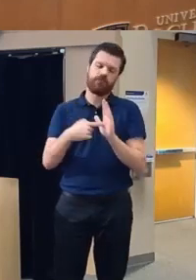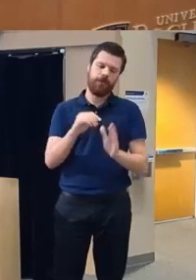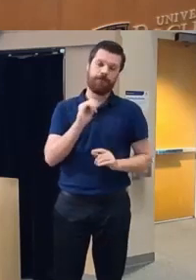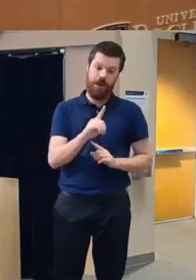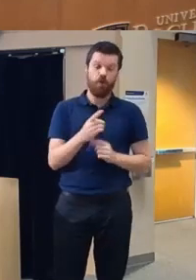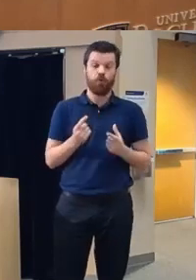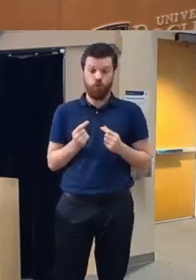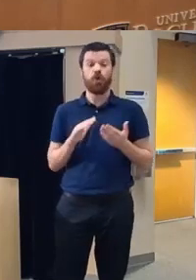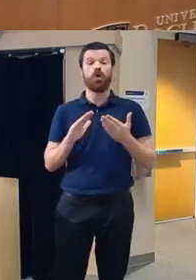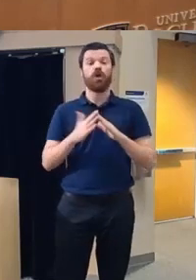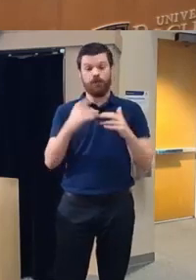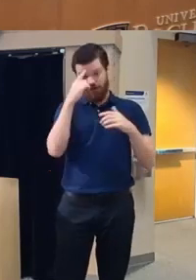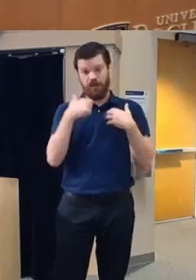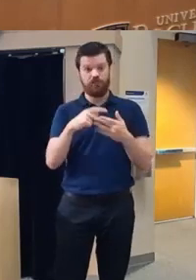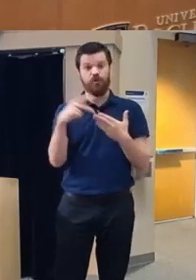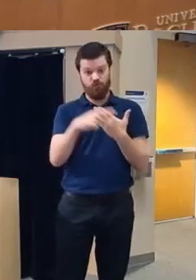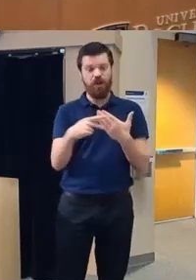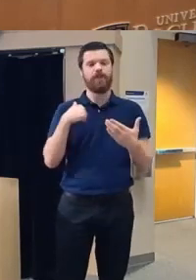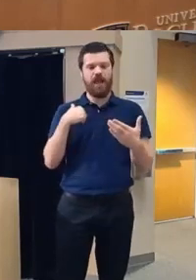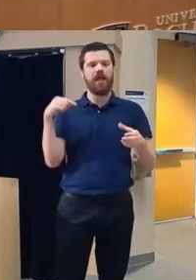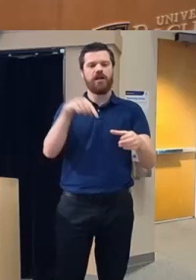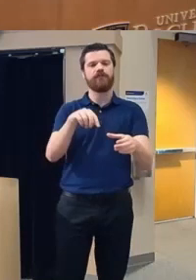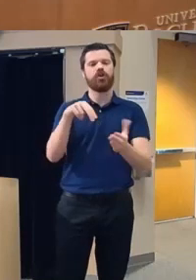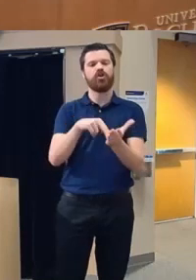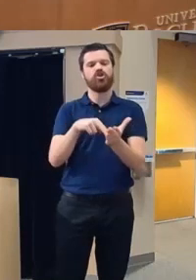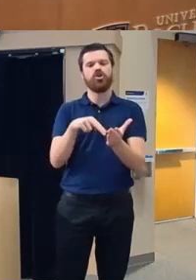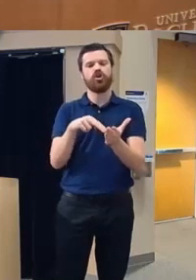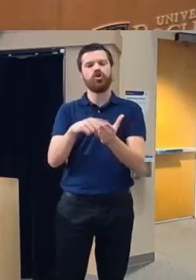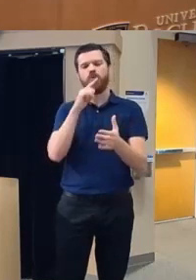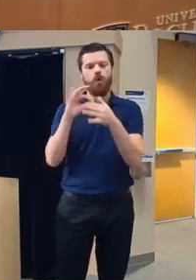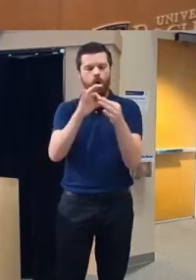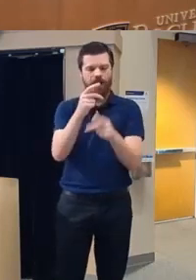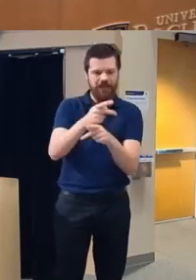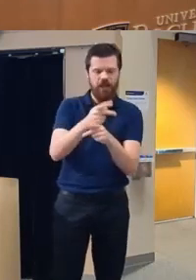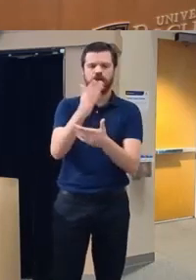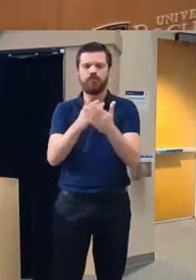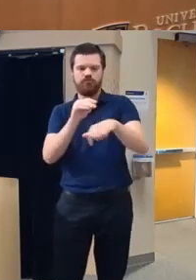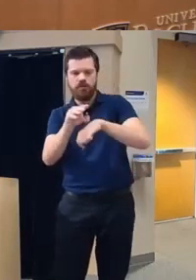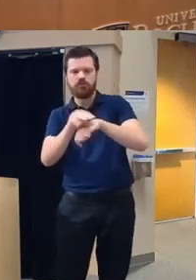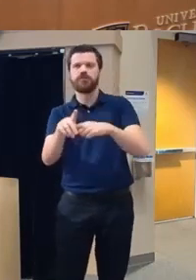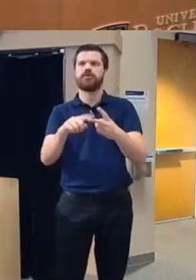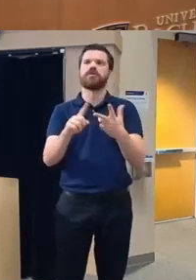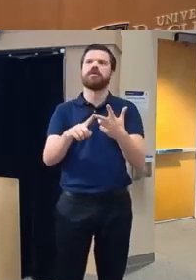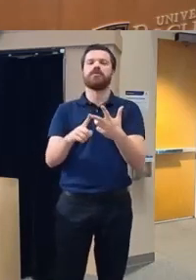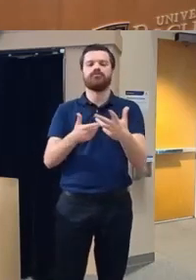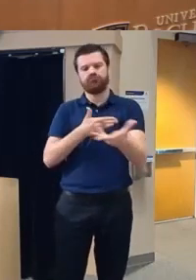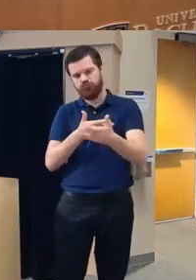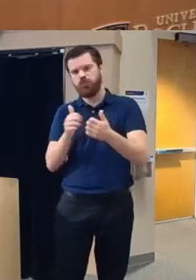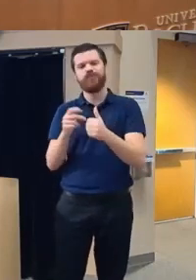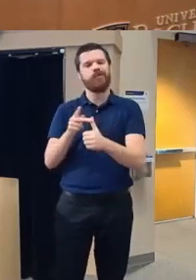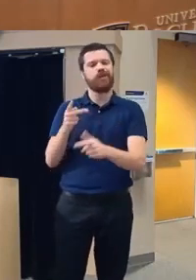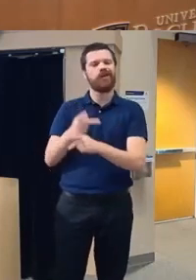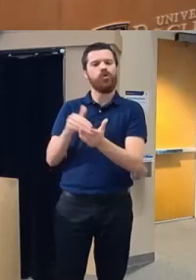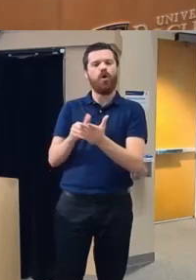is placed in a community mental health program, and they do kind of coordination of care for physical health. They may do some counseling. They communicate with the primary